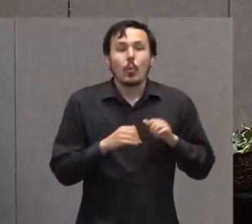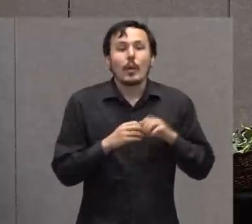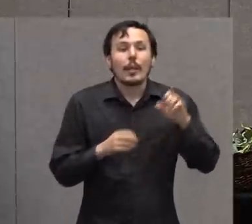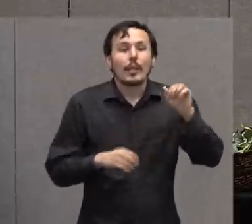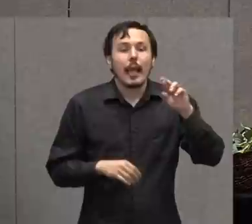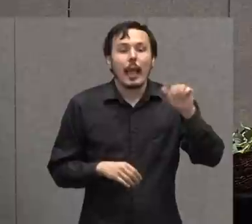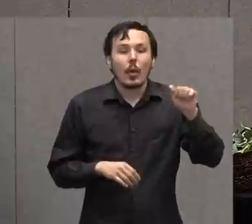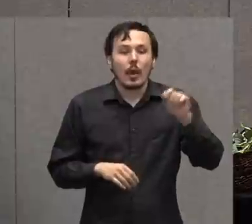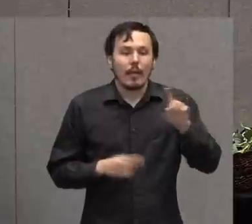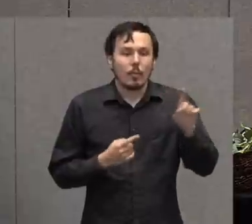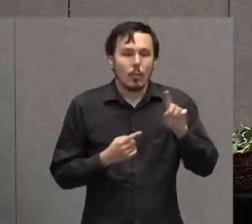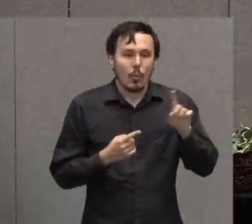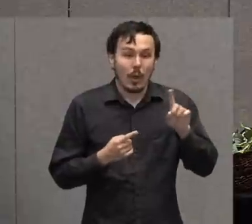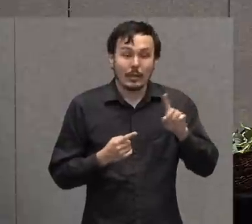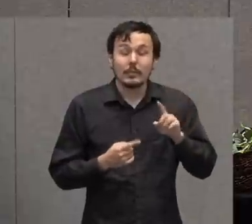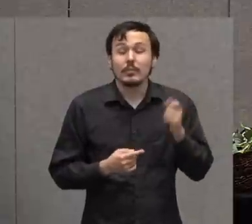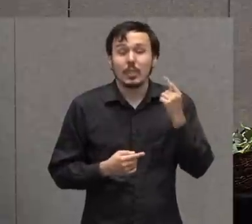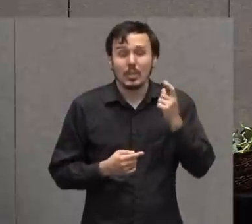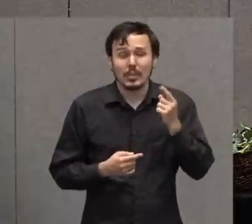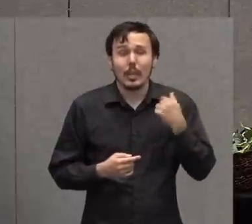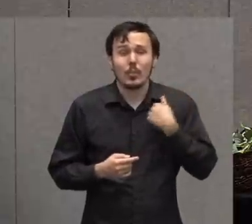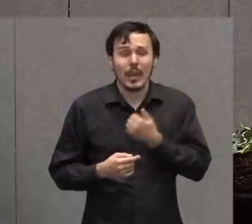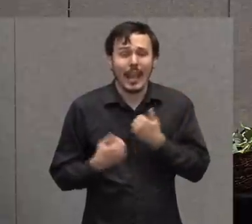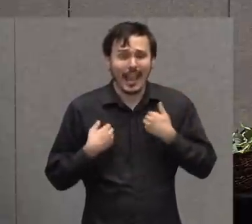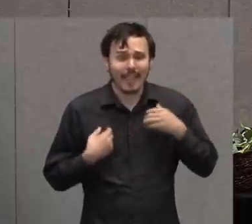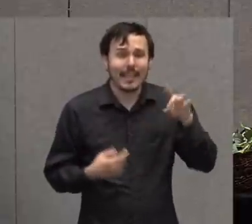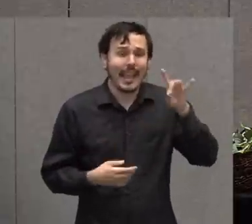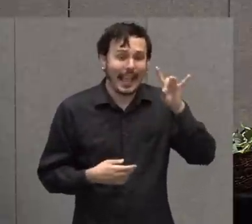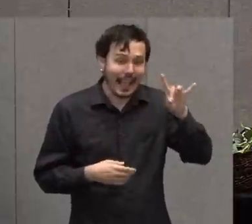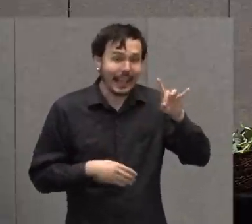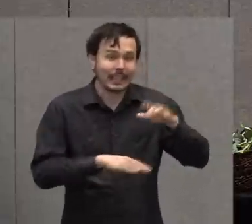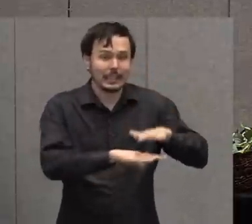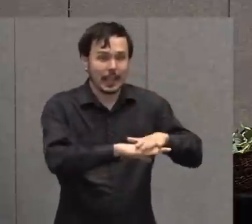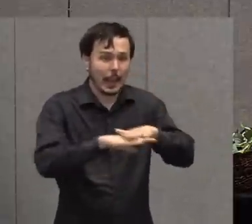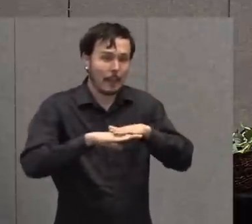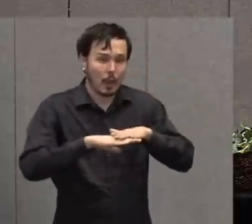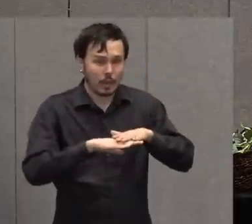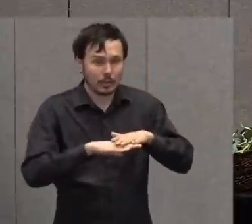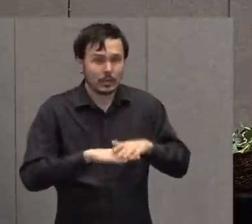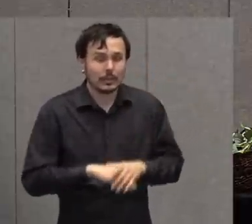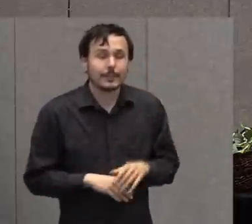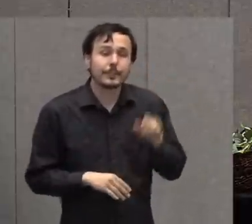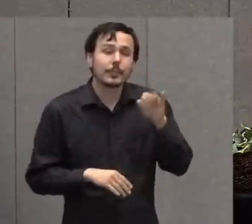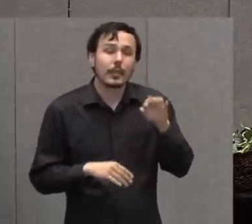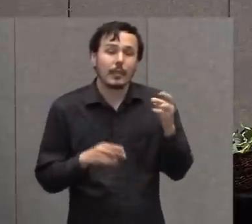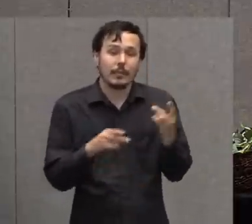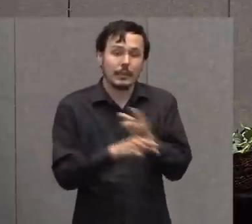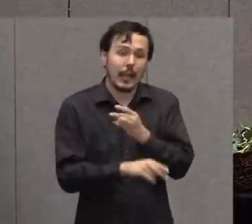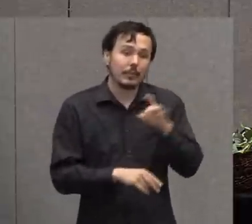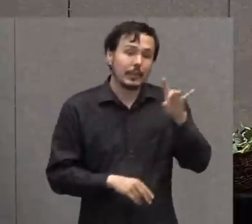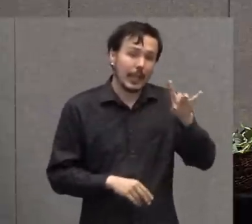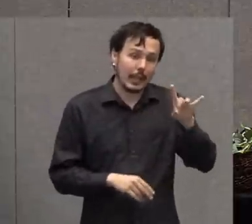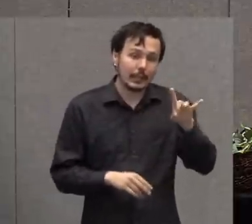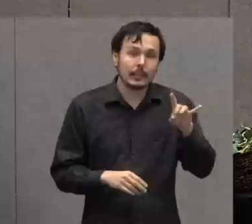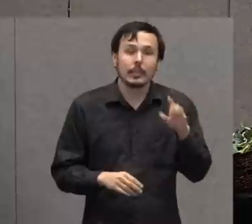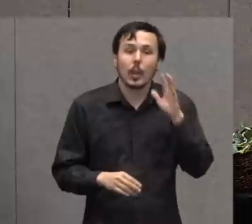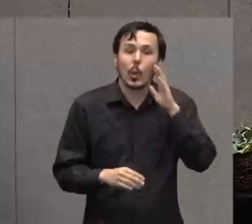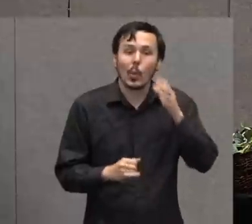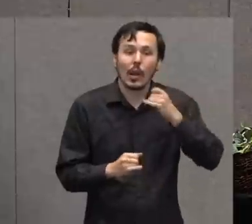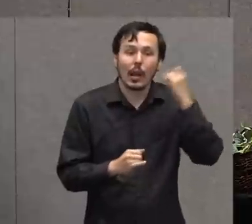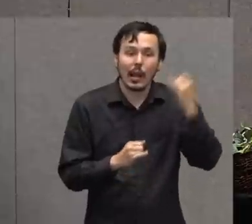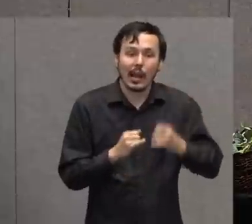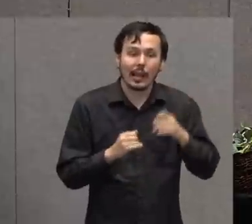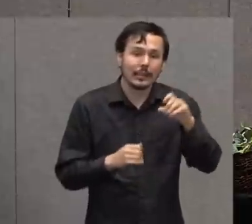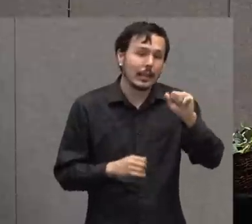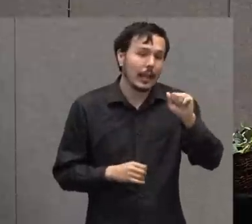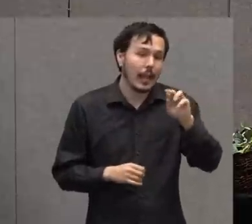we had 8 of them. 1, 2, 3, 4, 5, 6, 7, 8. So if we times that by 8, we get a total